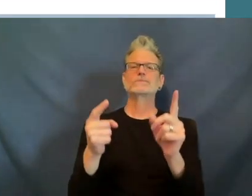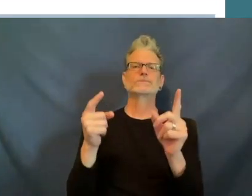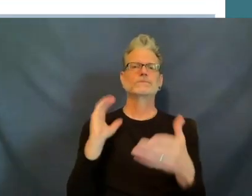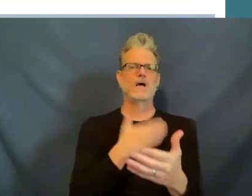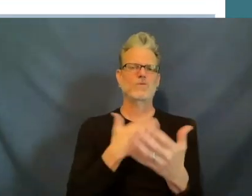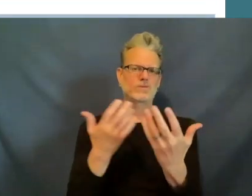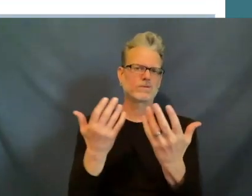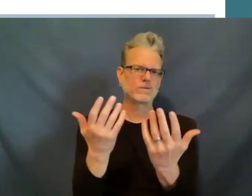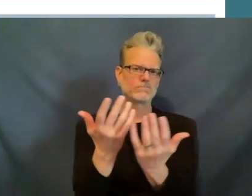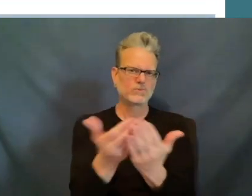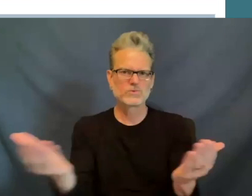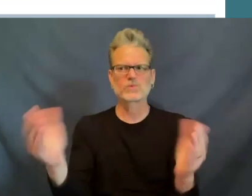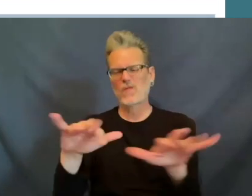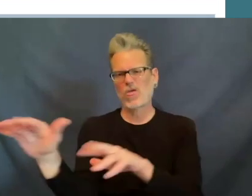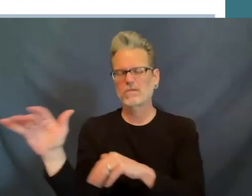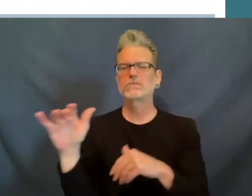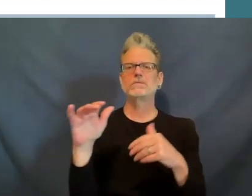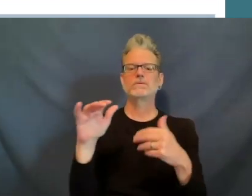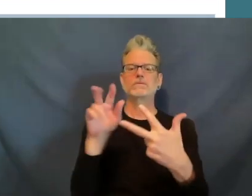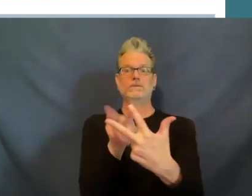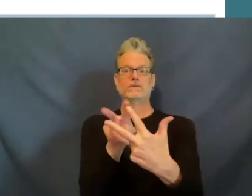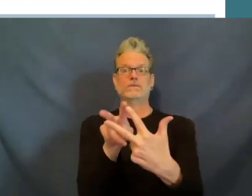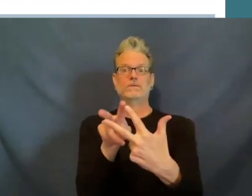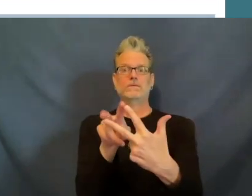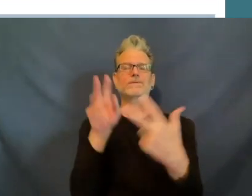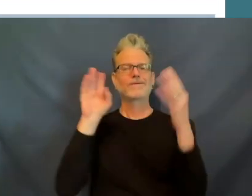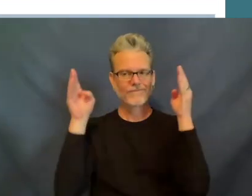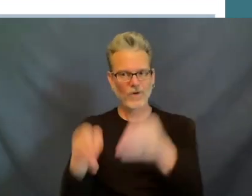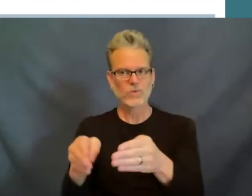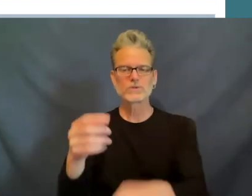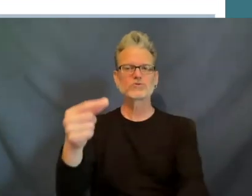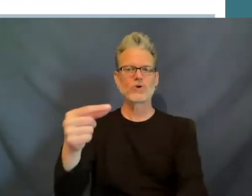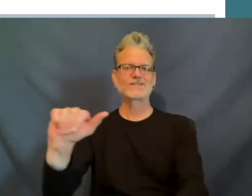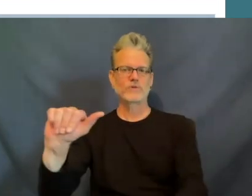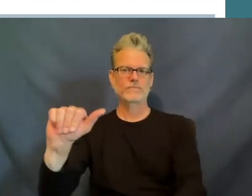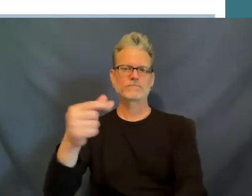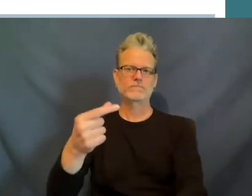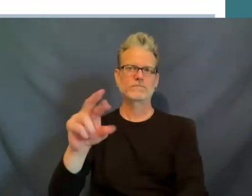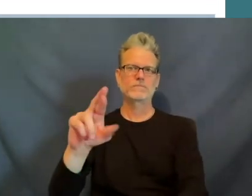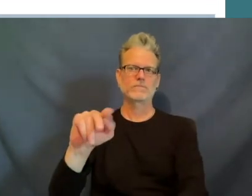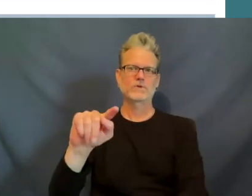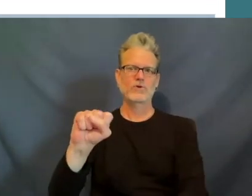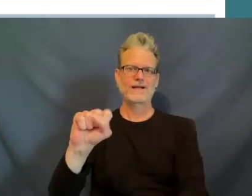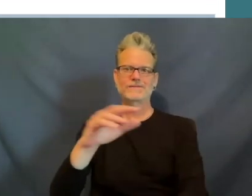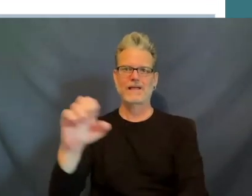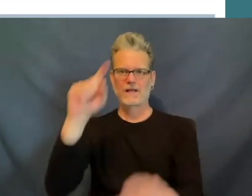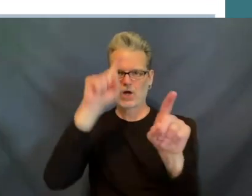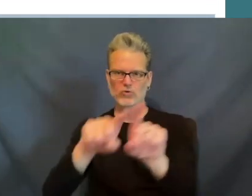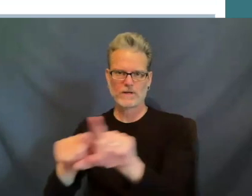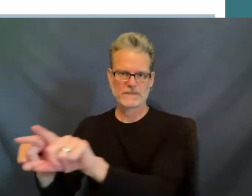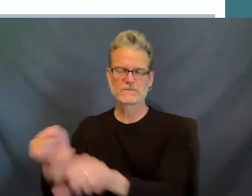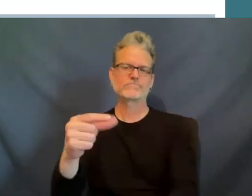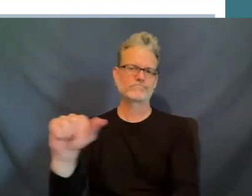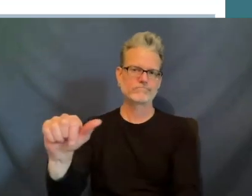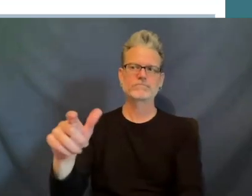and third webinars are more focused on the grants and agreements tools themselves and their key functions,